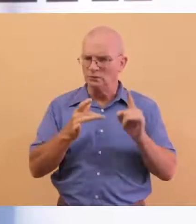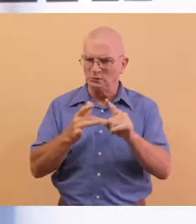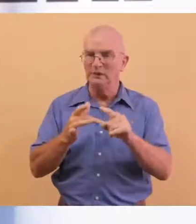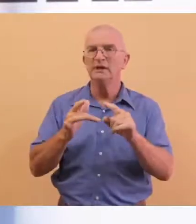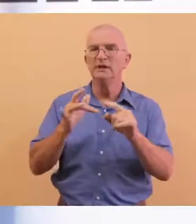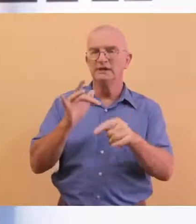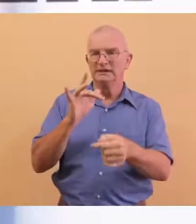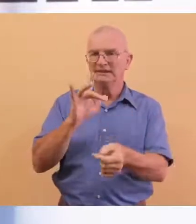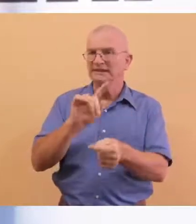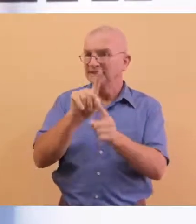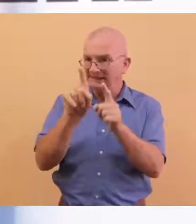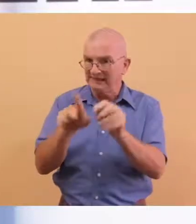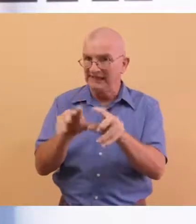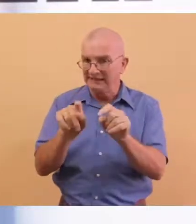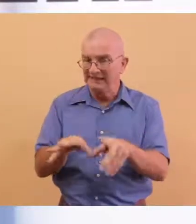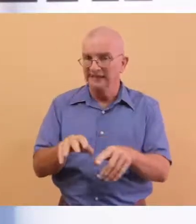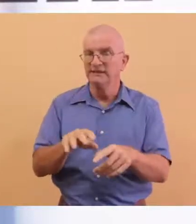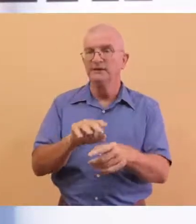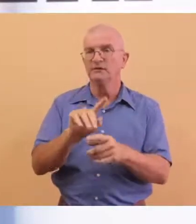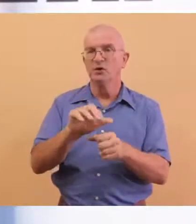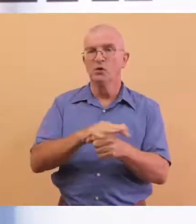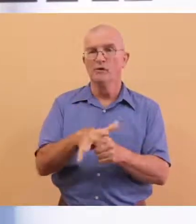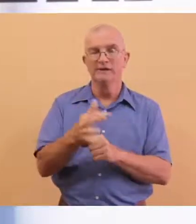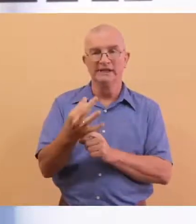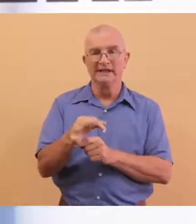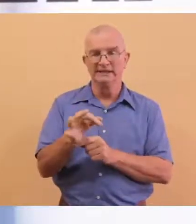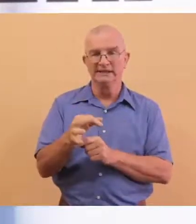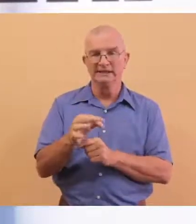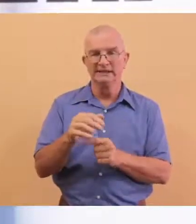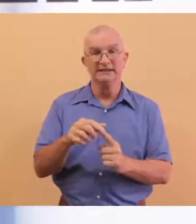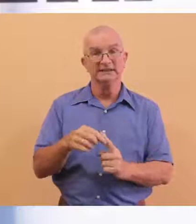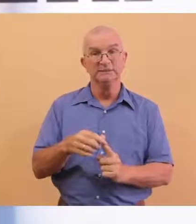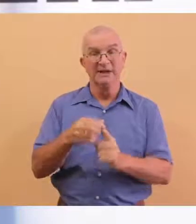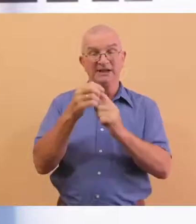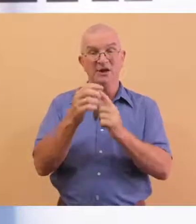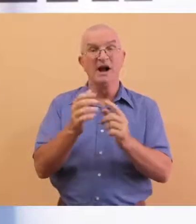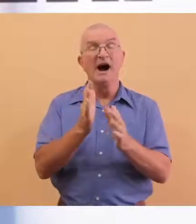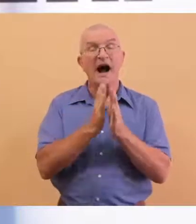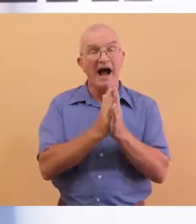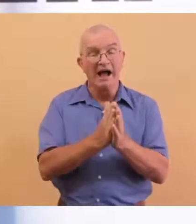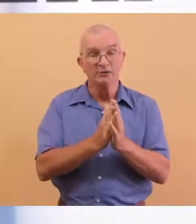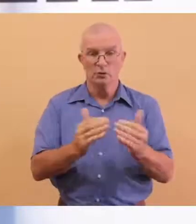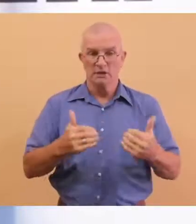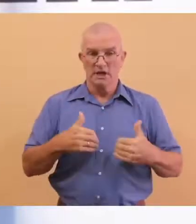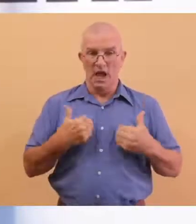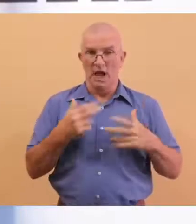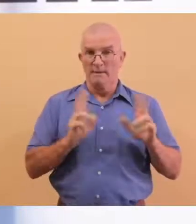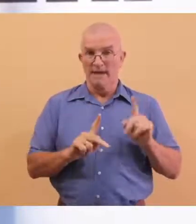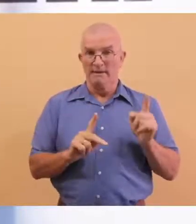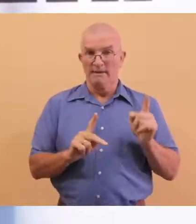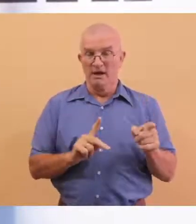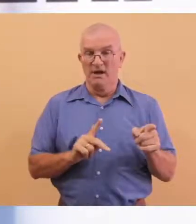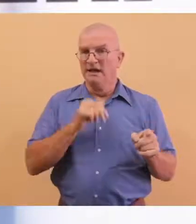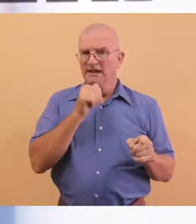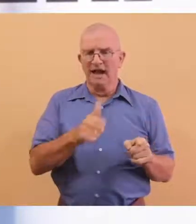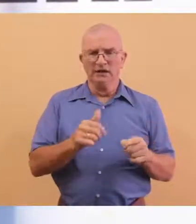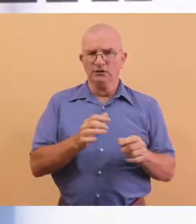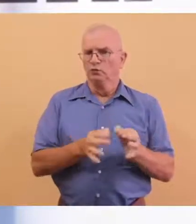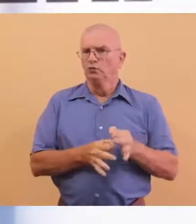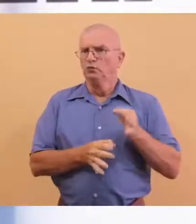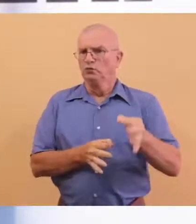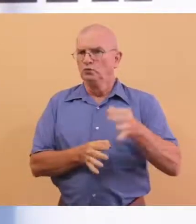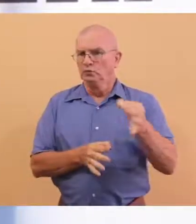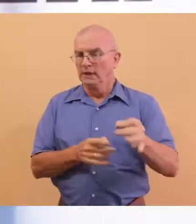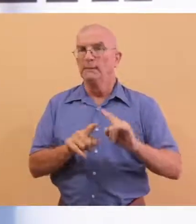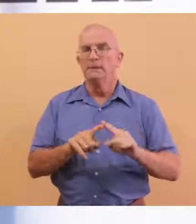of our testing facilities. I wish to make a special plea to our younger persons not to delay but